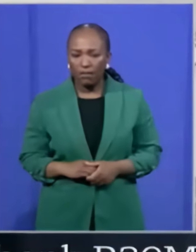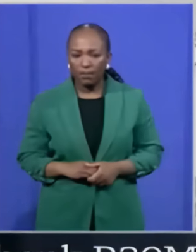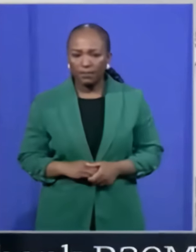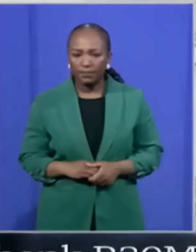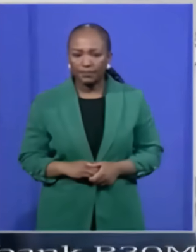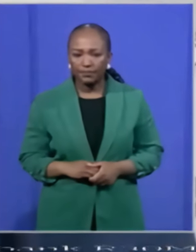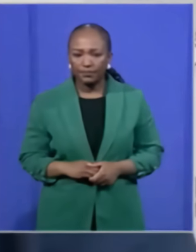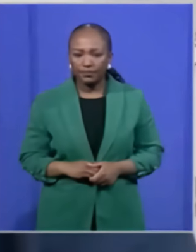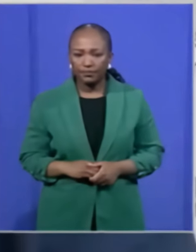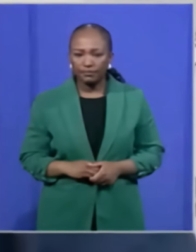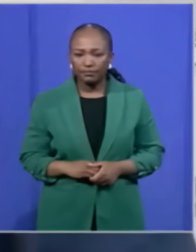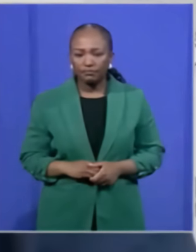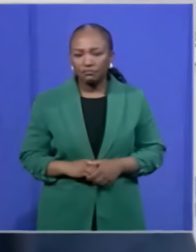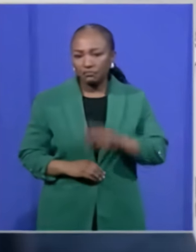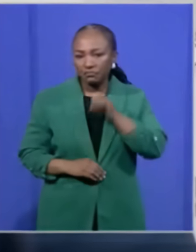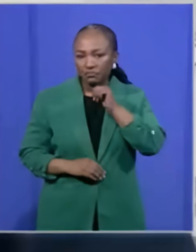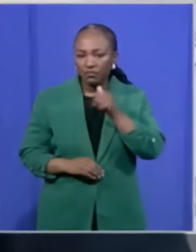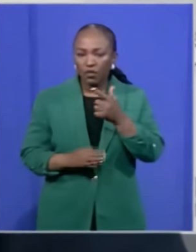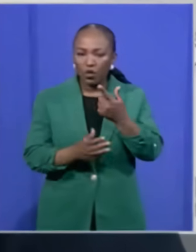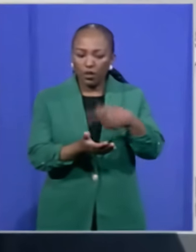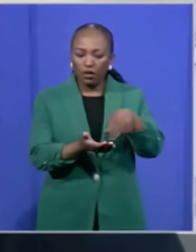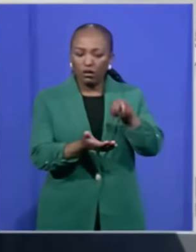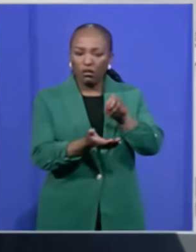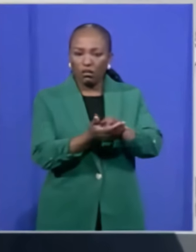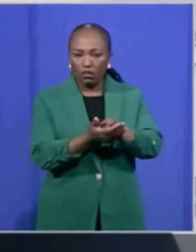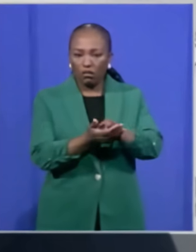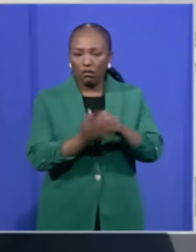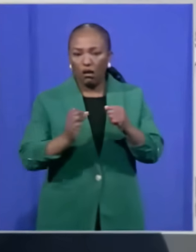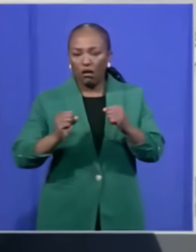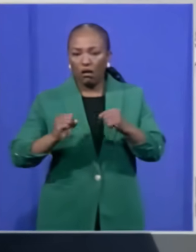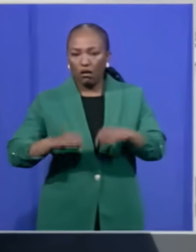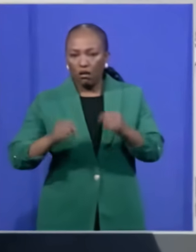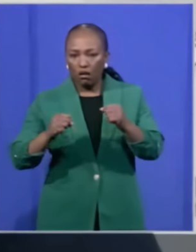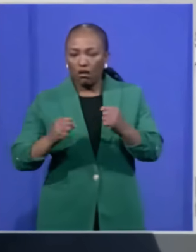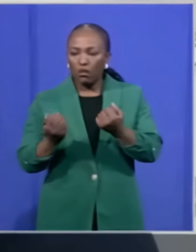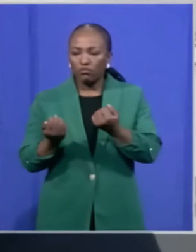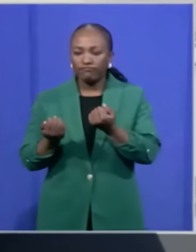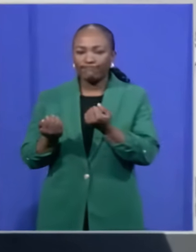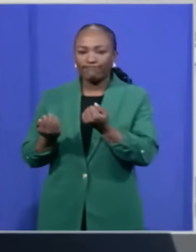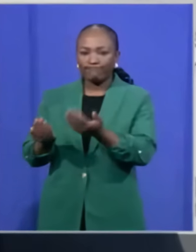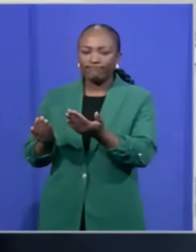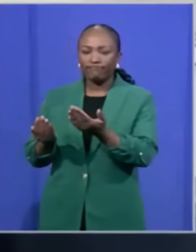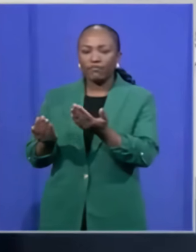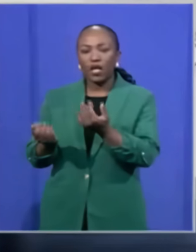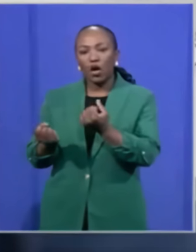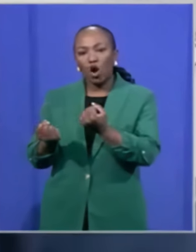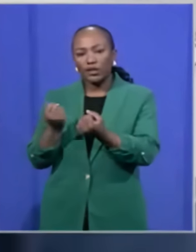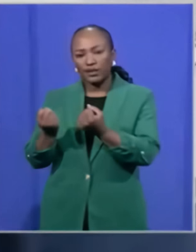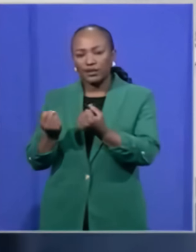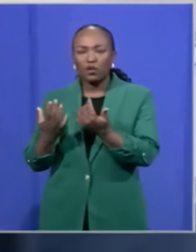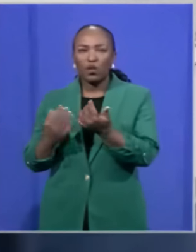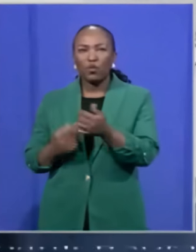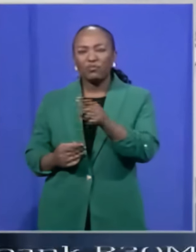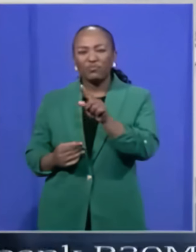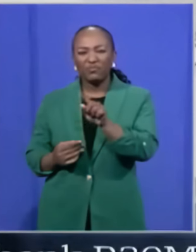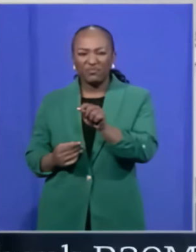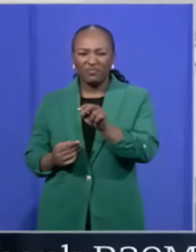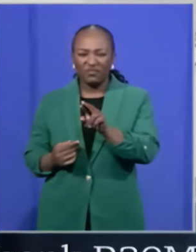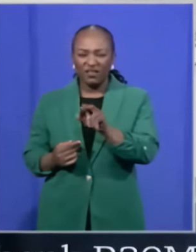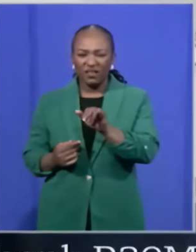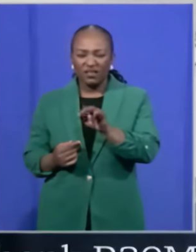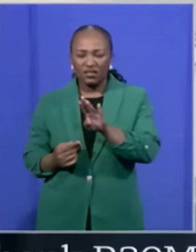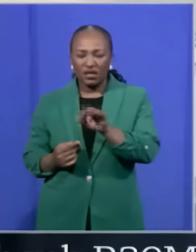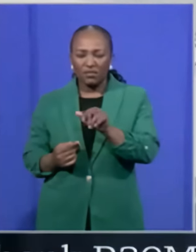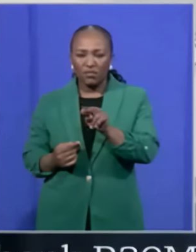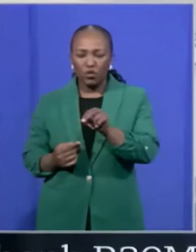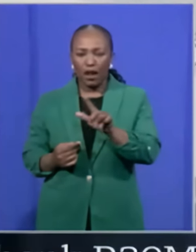We signed a settlement, we submitted to tribunal, the tribunal approved the settlement. Now,